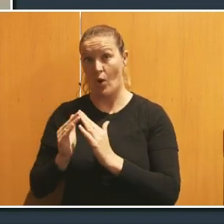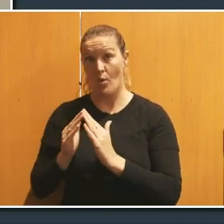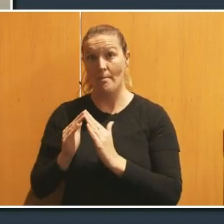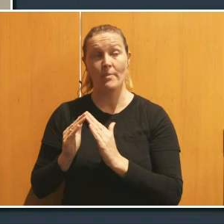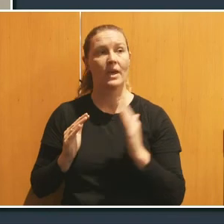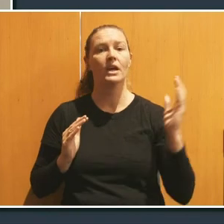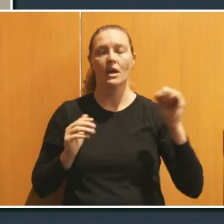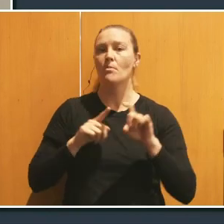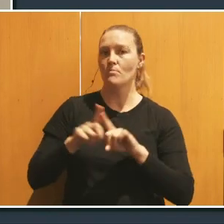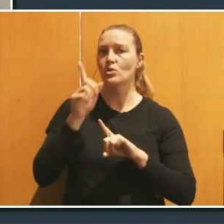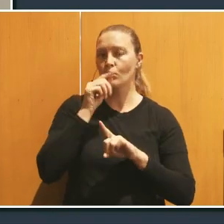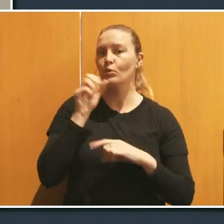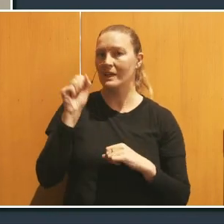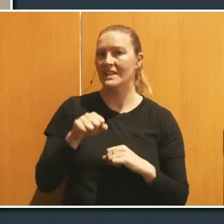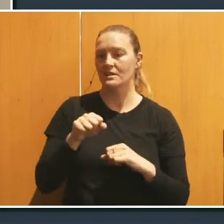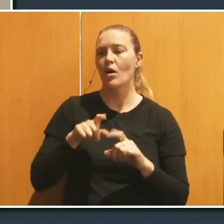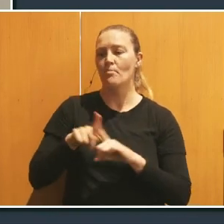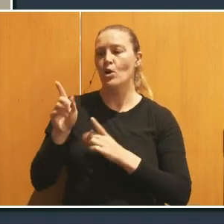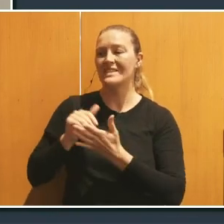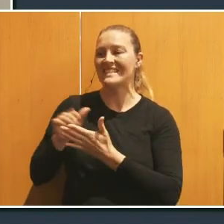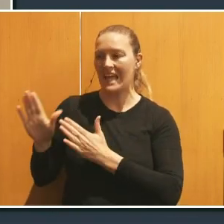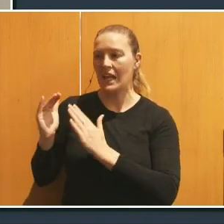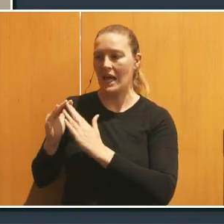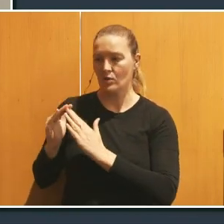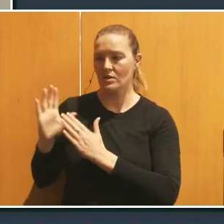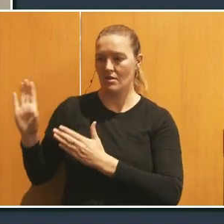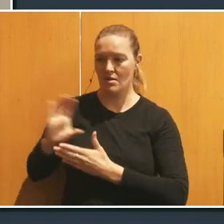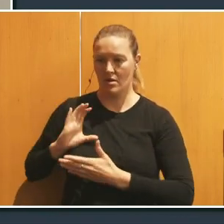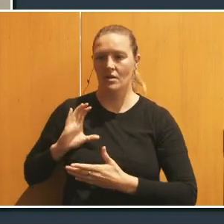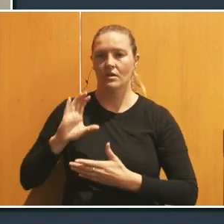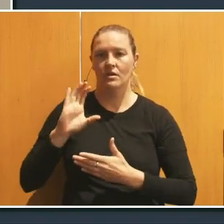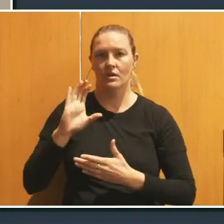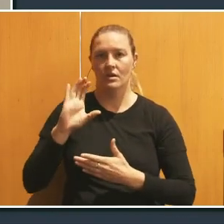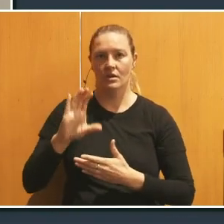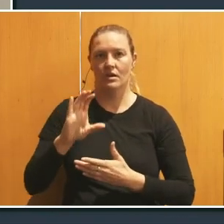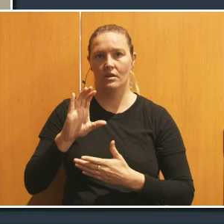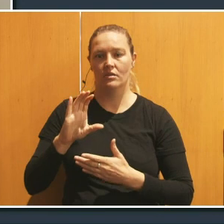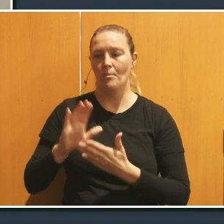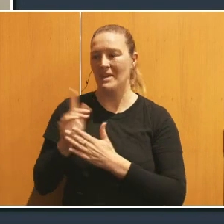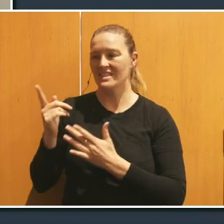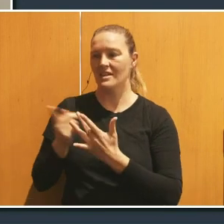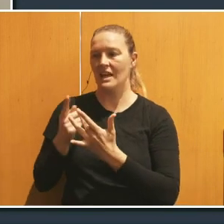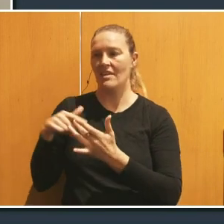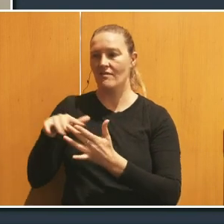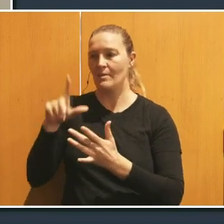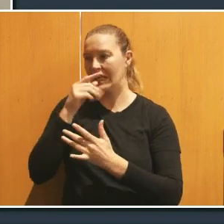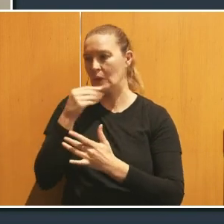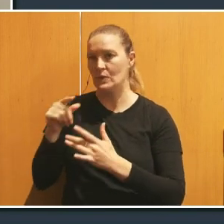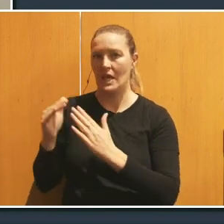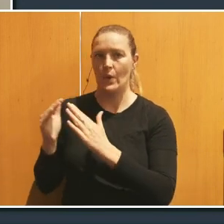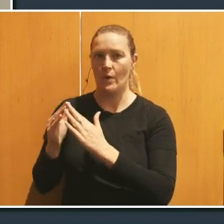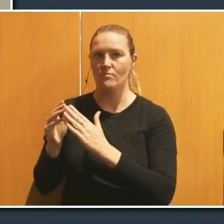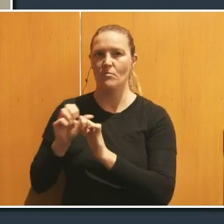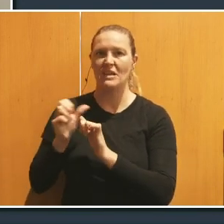Most of them probably would have. They usually sell their home, which frees up that home for a family, I guess, more efficient use of